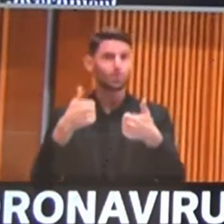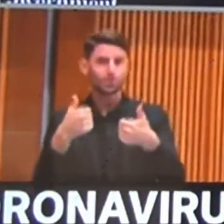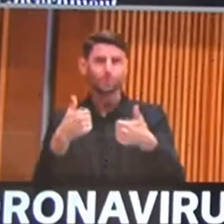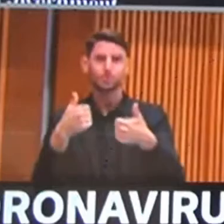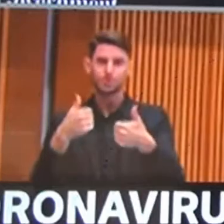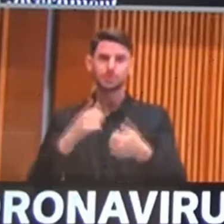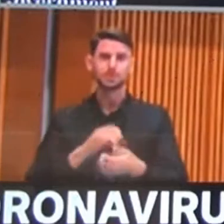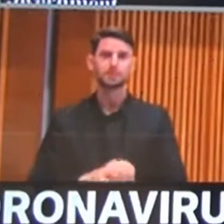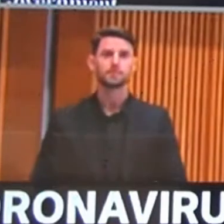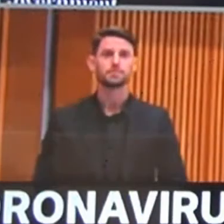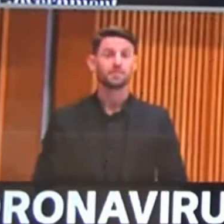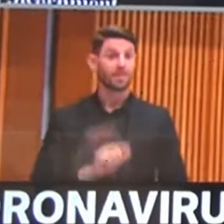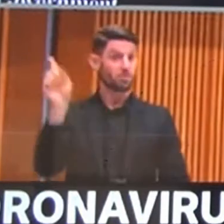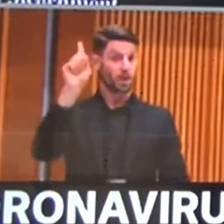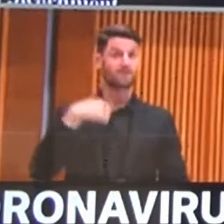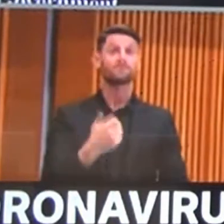containment, we are at